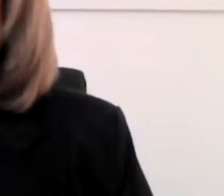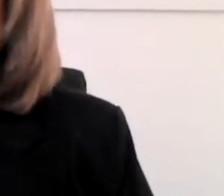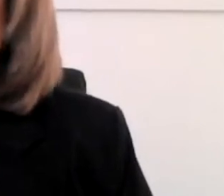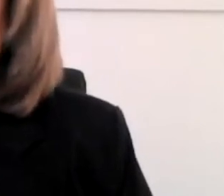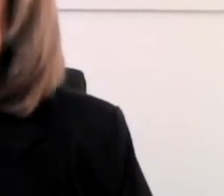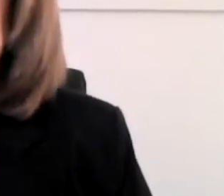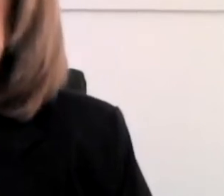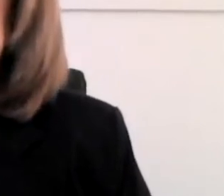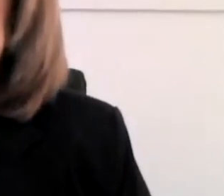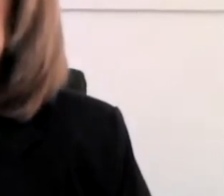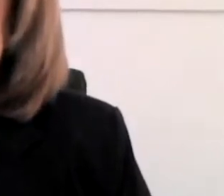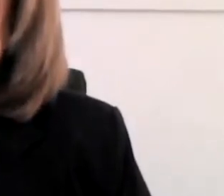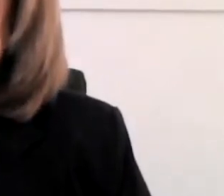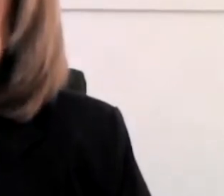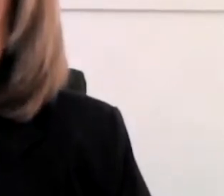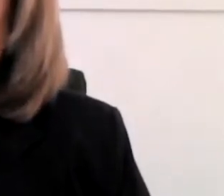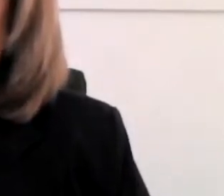way to think about that.